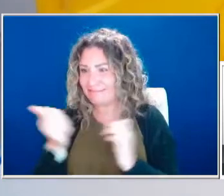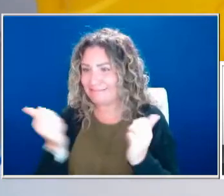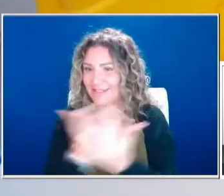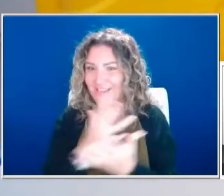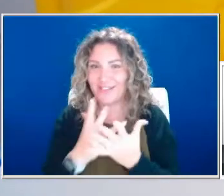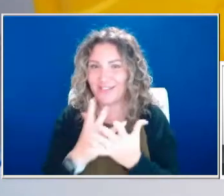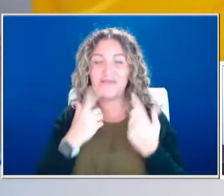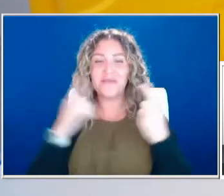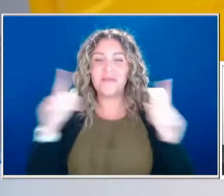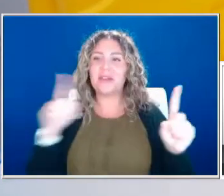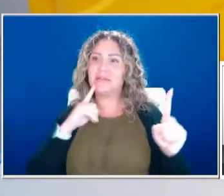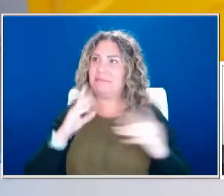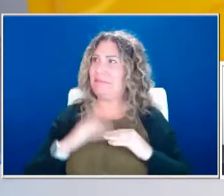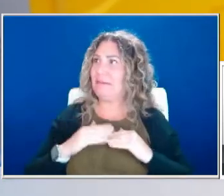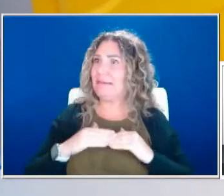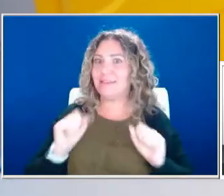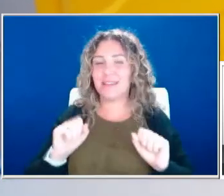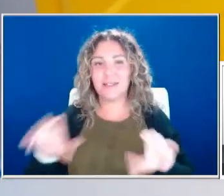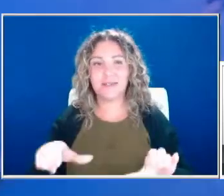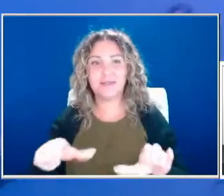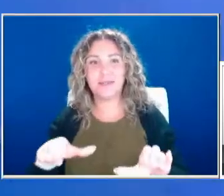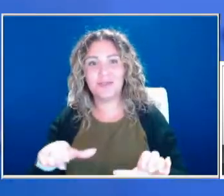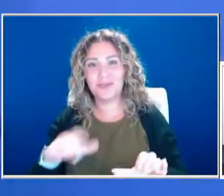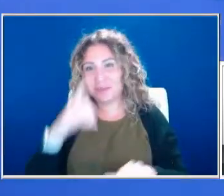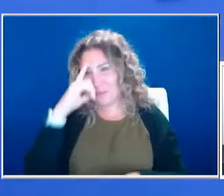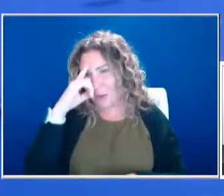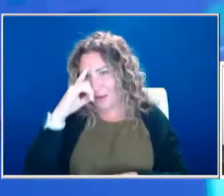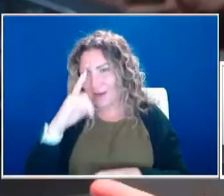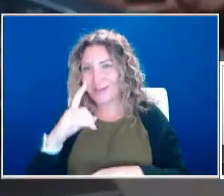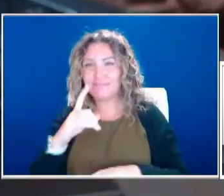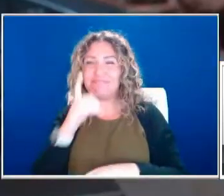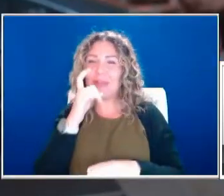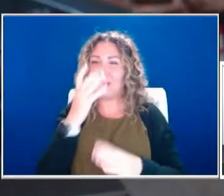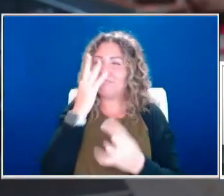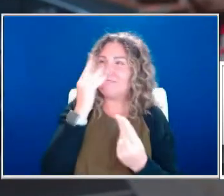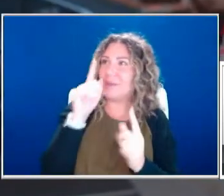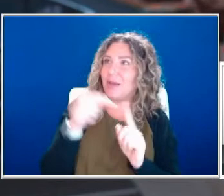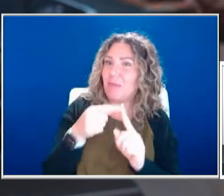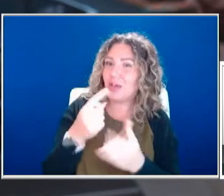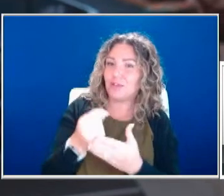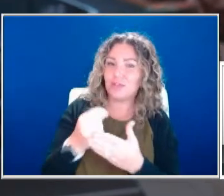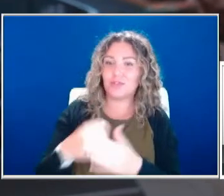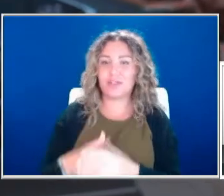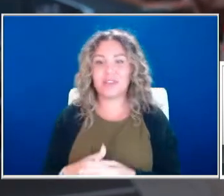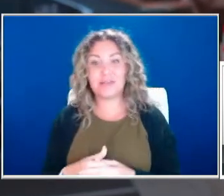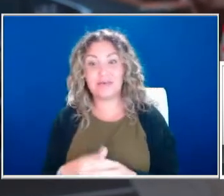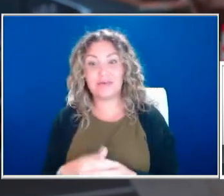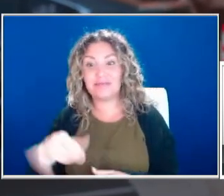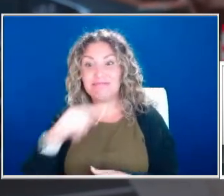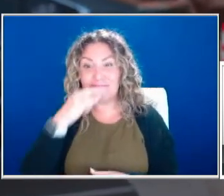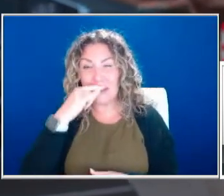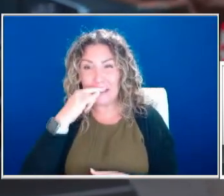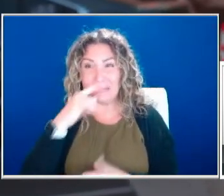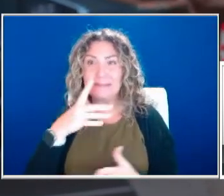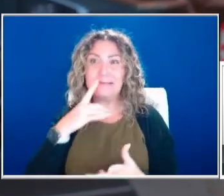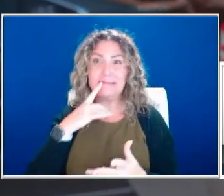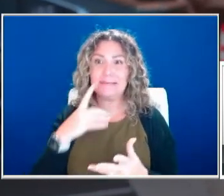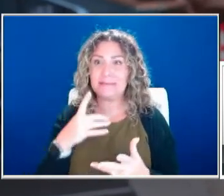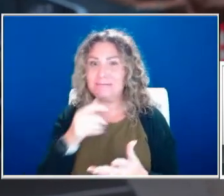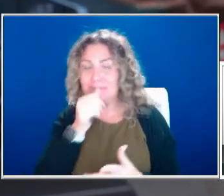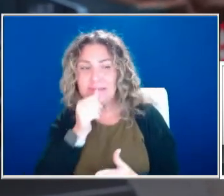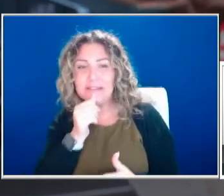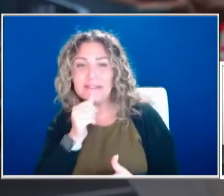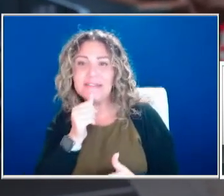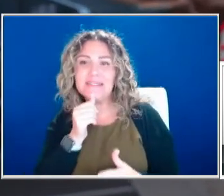do to help kids take their mind off the treatment for a while. As these kids go through and as people go through this, nobody chooses